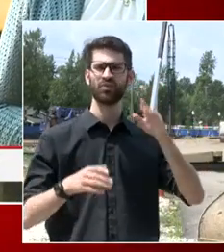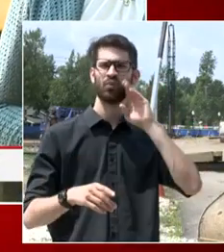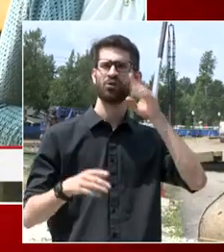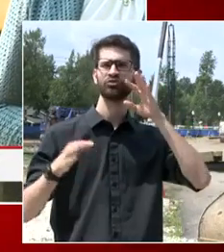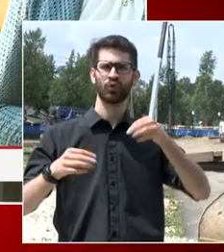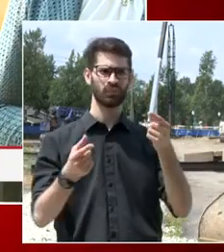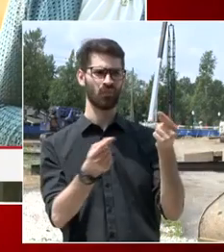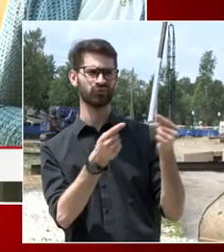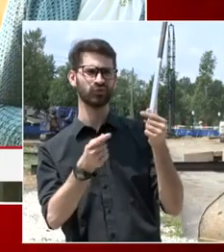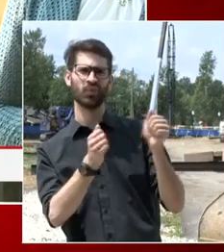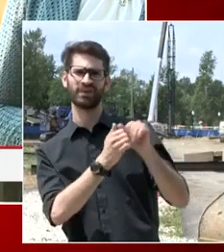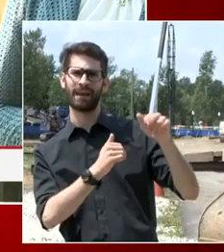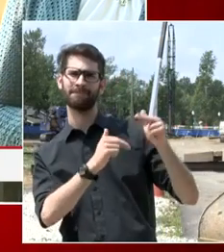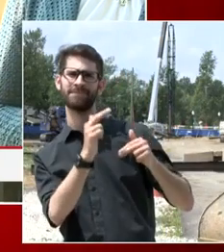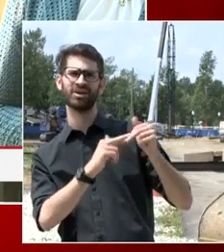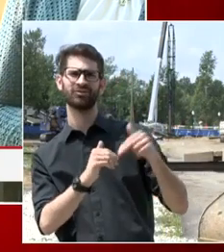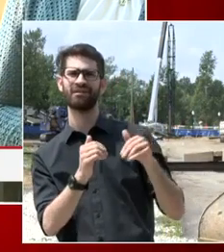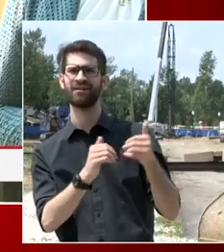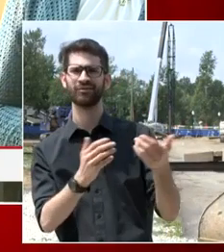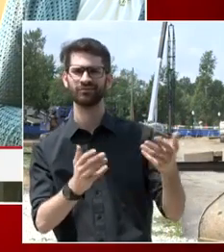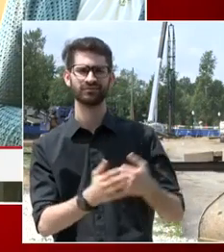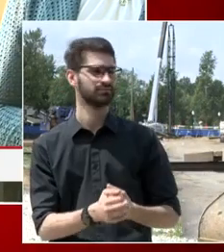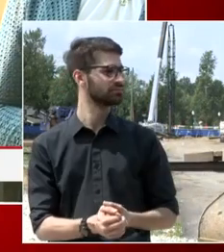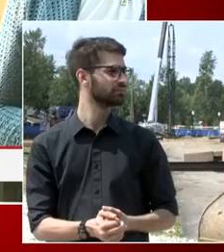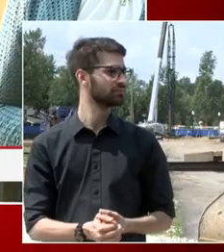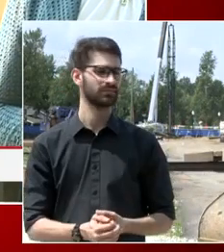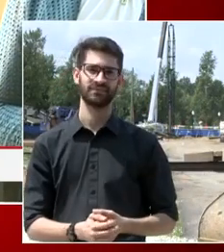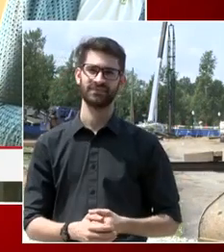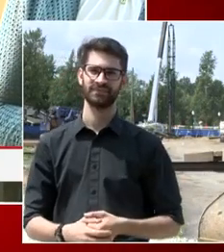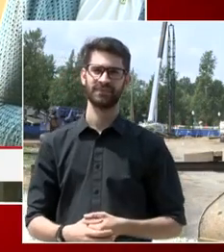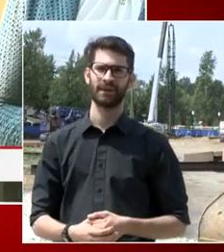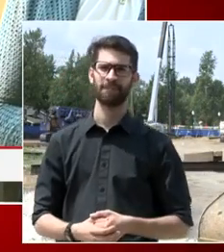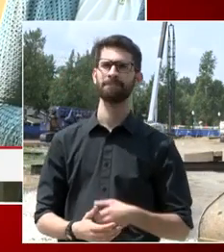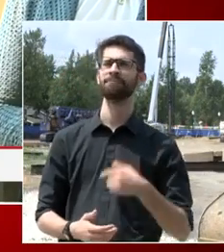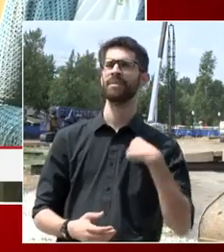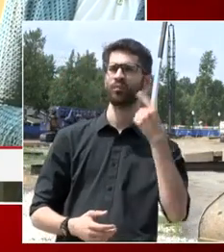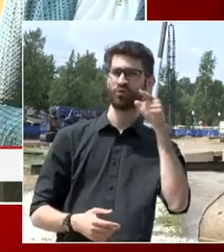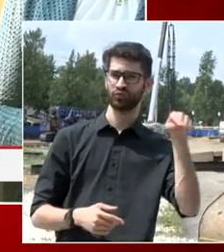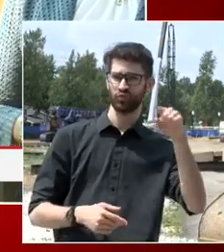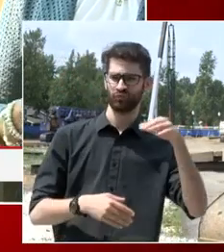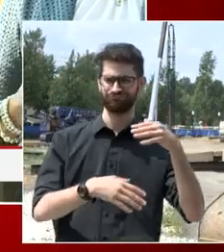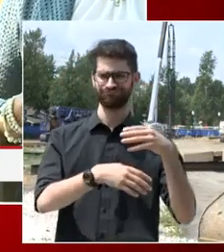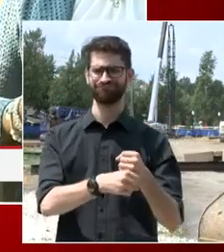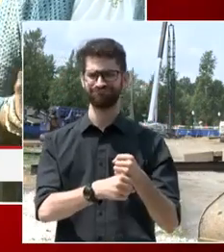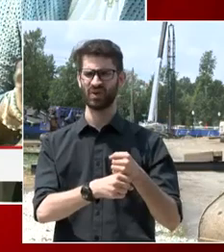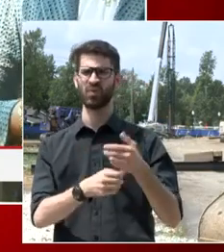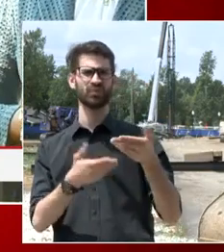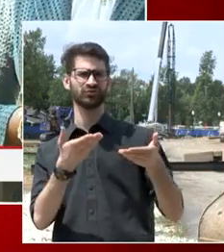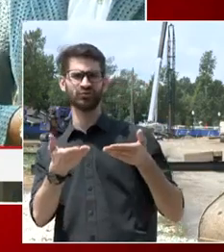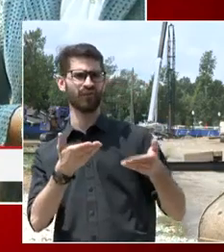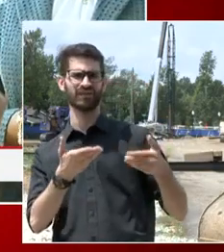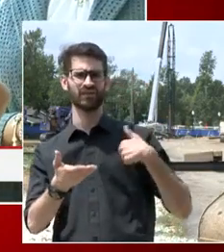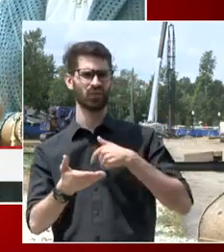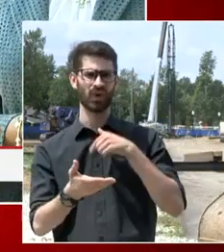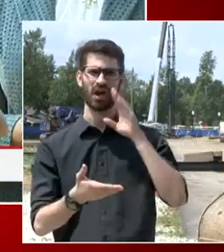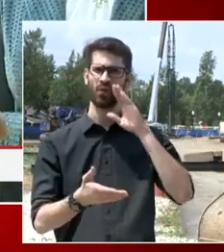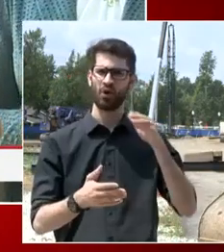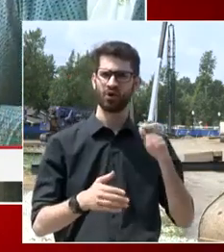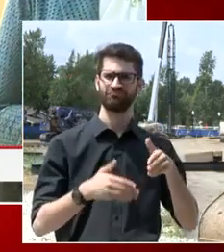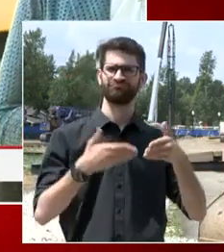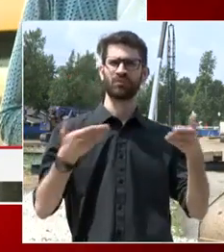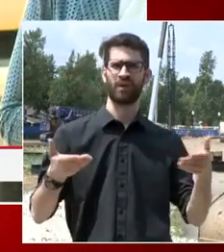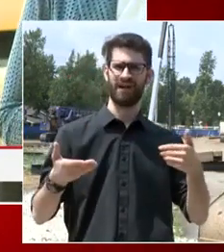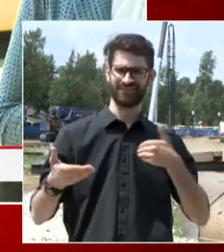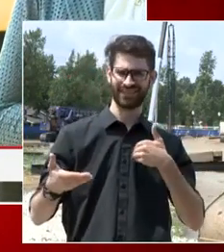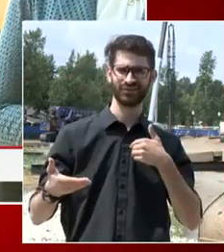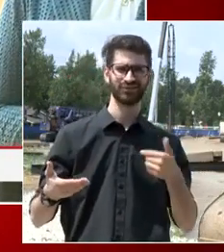building. And then maybe you're best to answer this question. Can you just kind of quickly summarize what services will be provided here when this